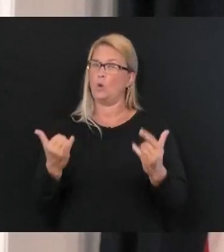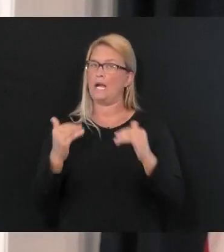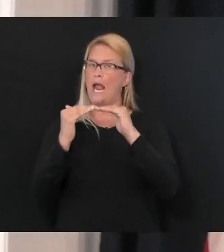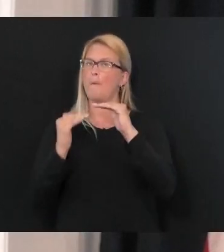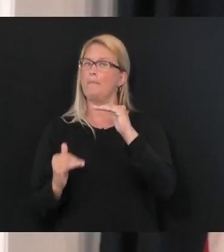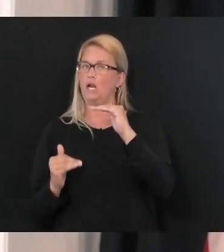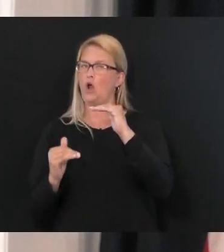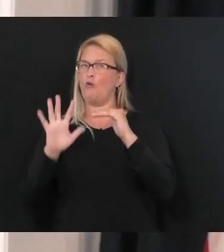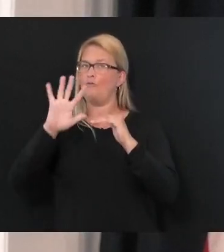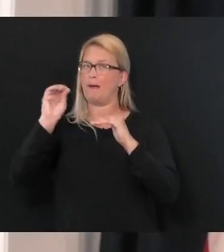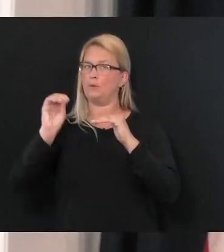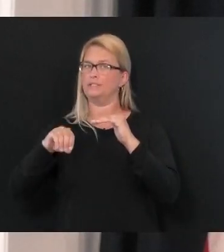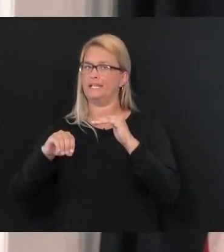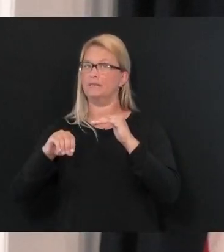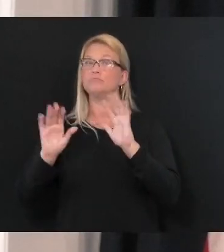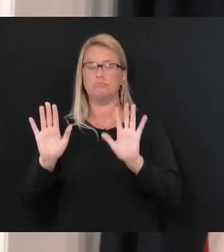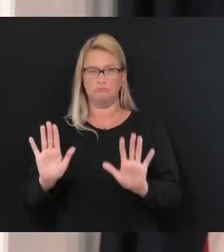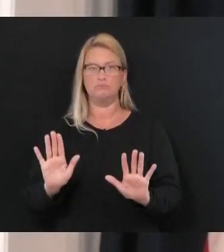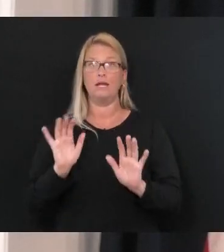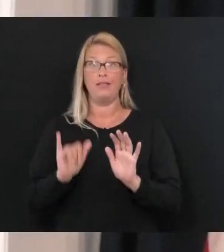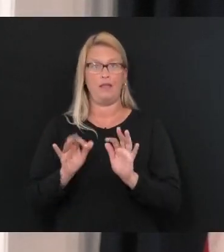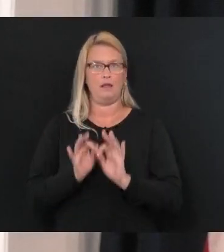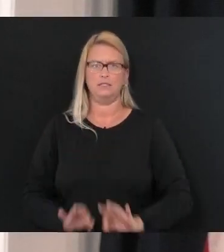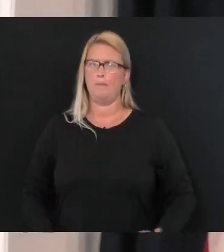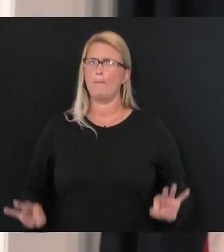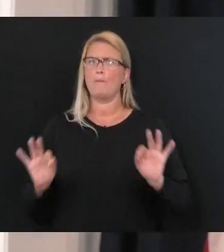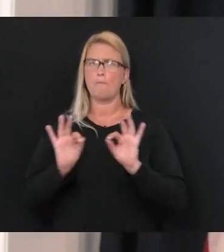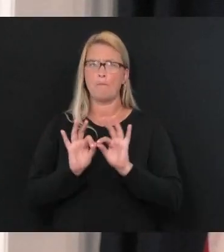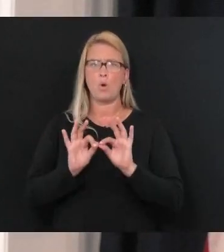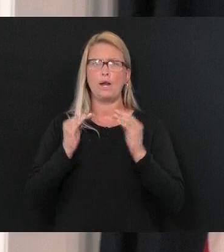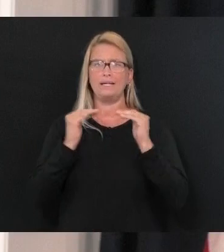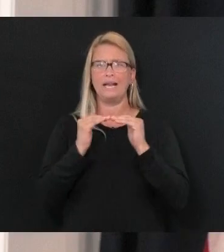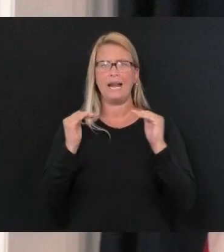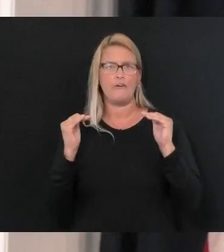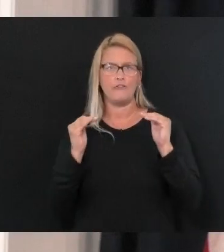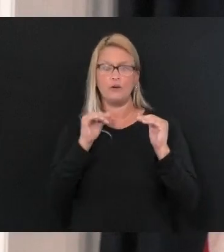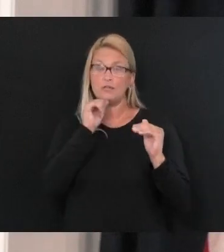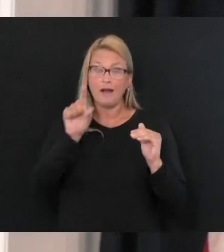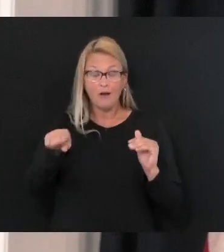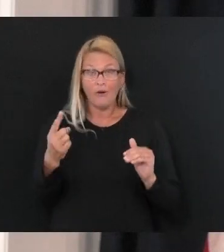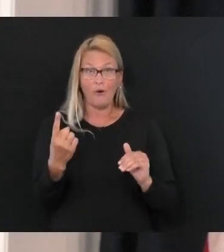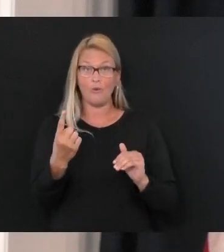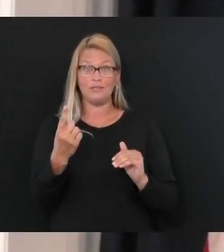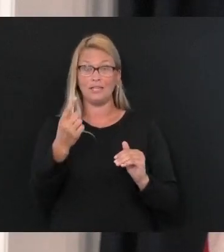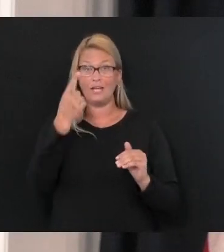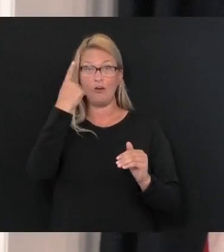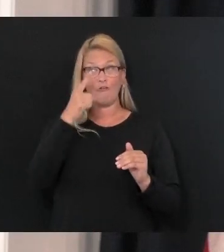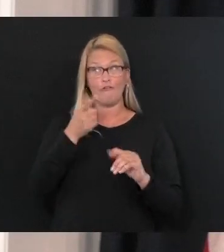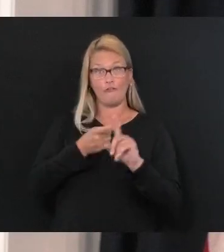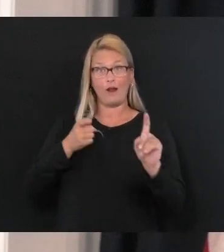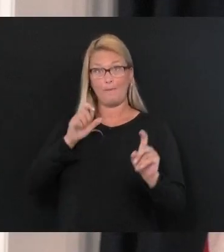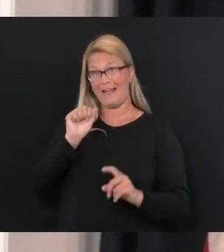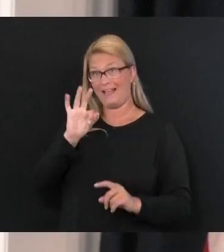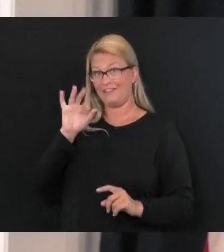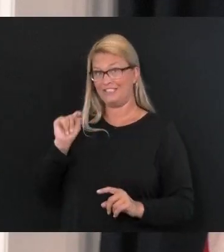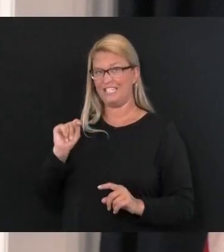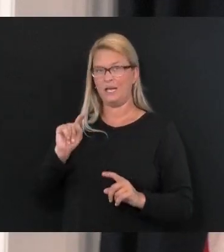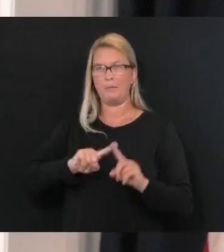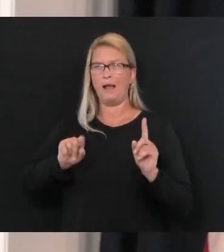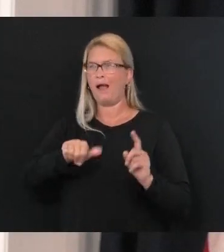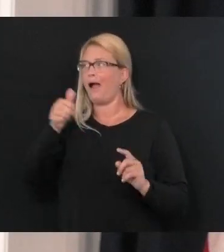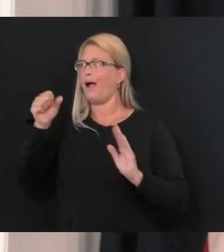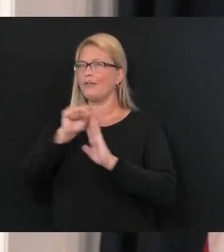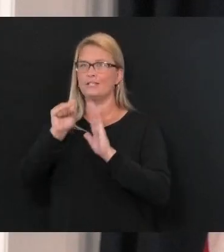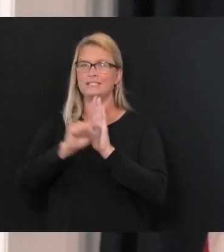of 5%. And that's an important level because that's not only from the AFT, but many states like New York